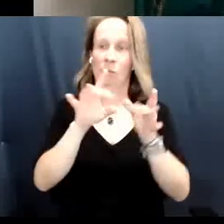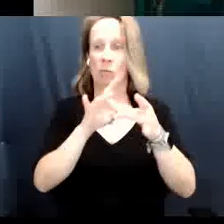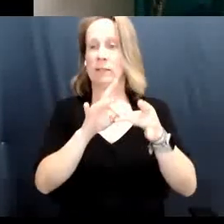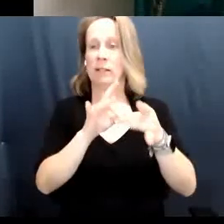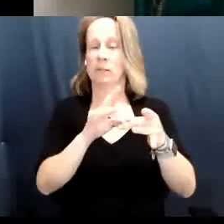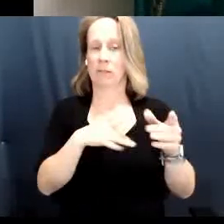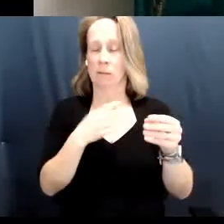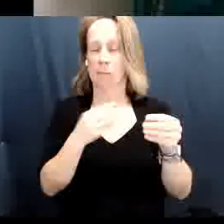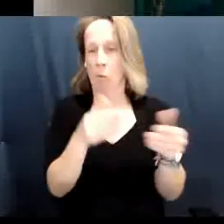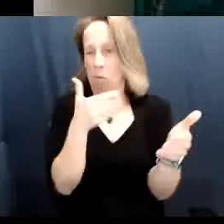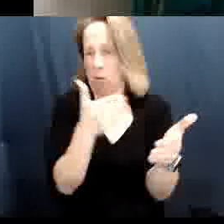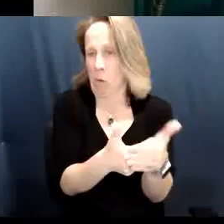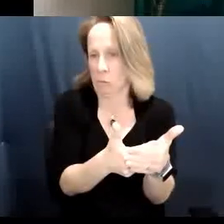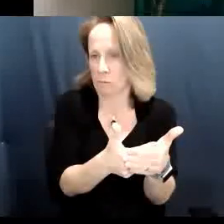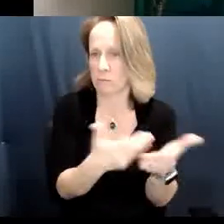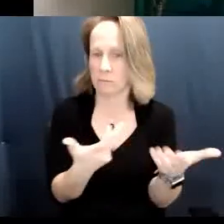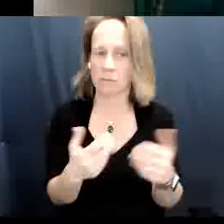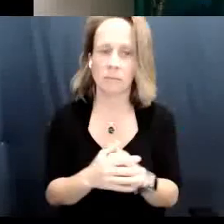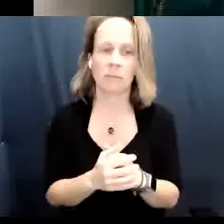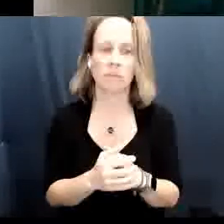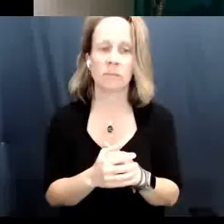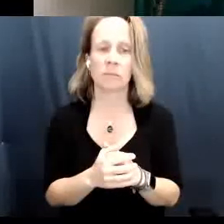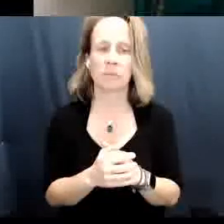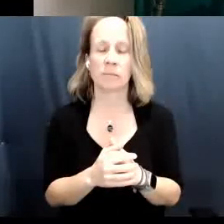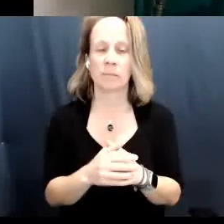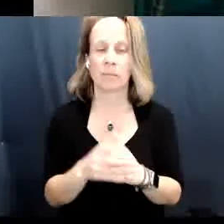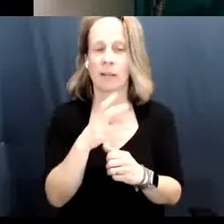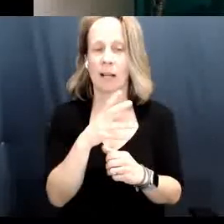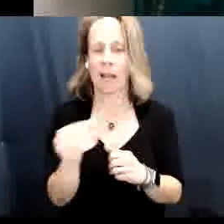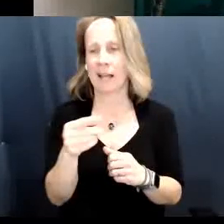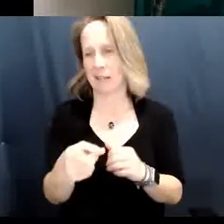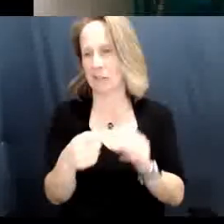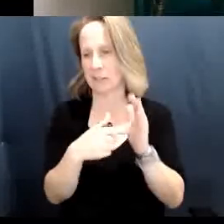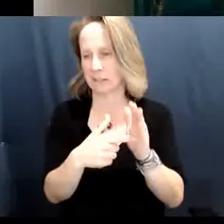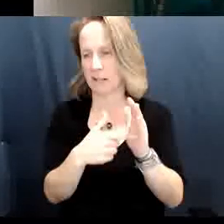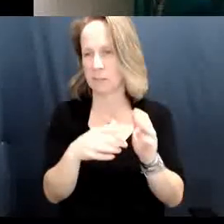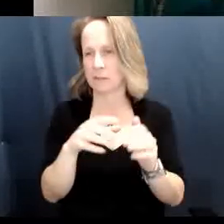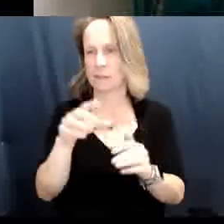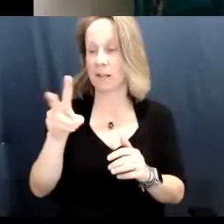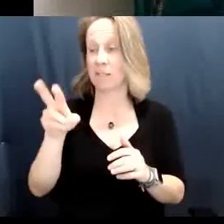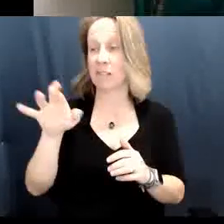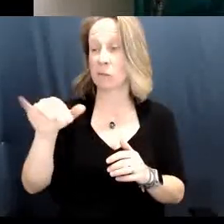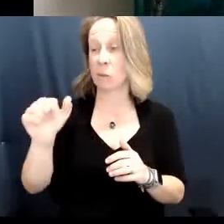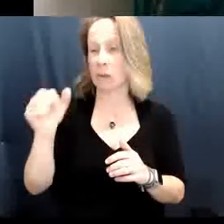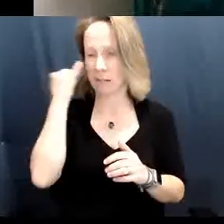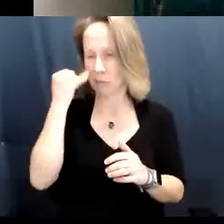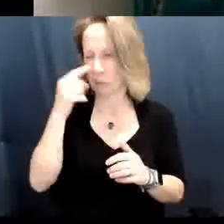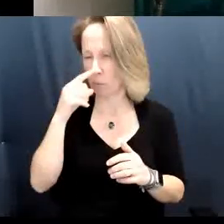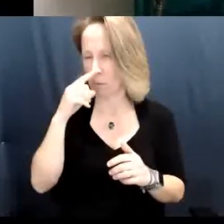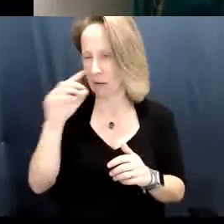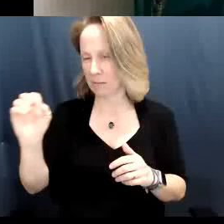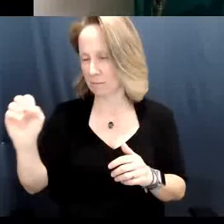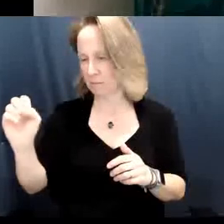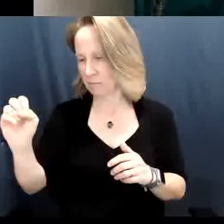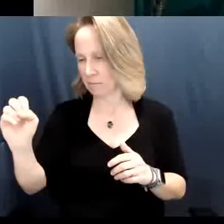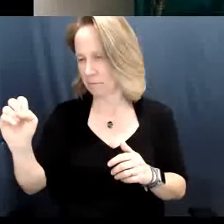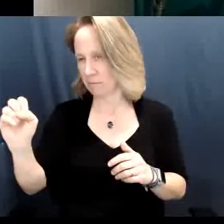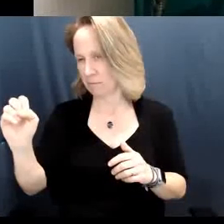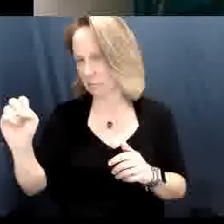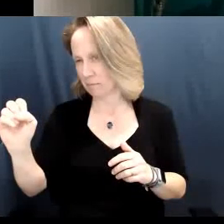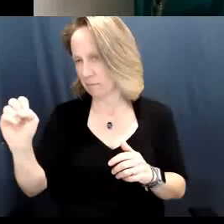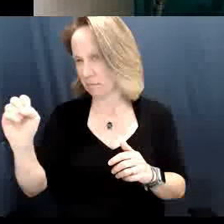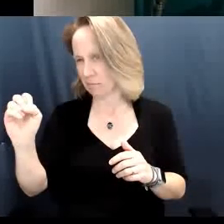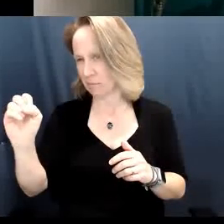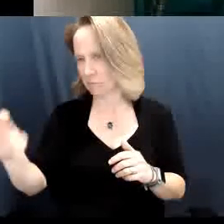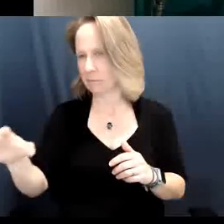And there's some examples of group activities. Victoria, if you can also drop the grounding toolkit